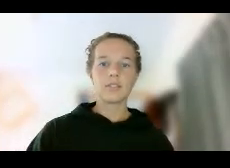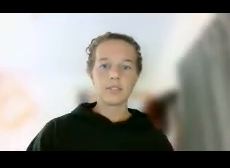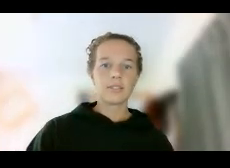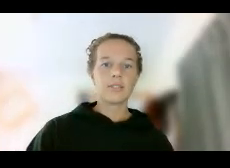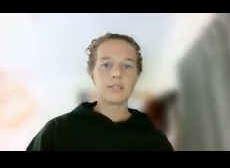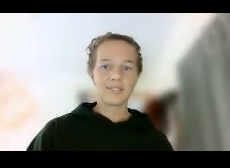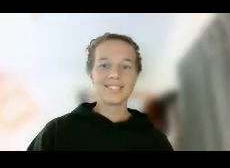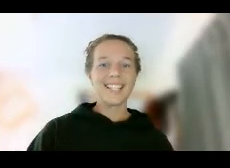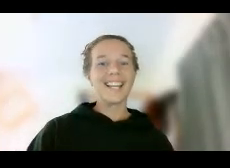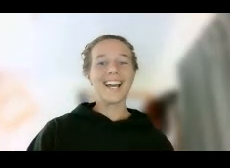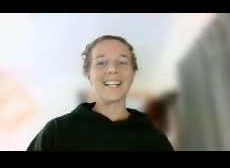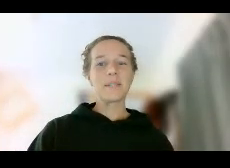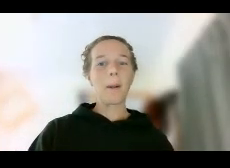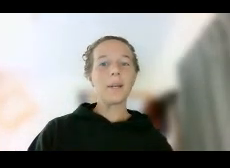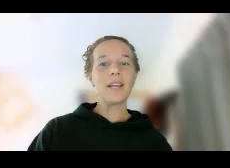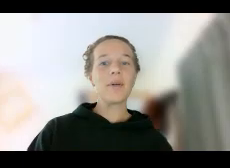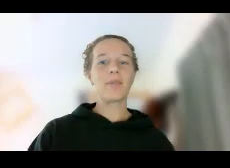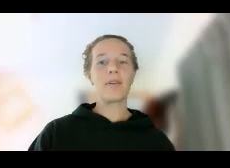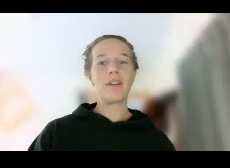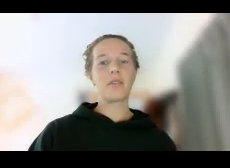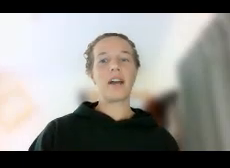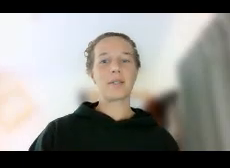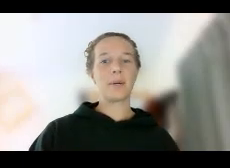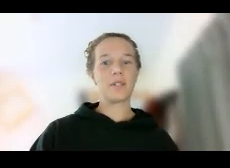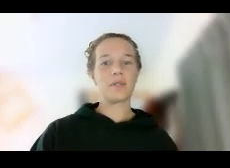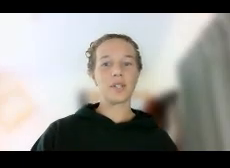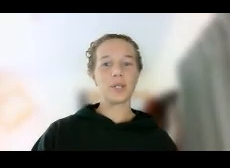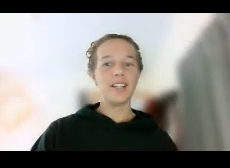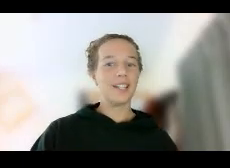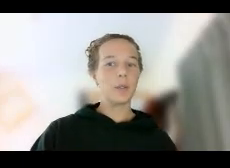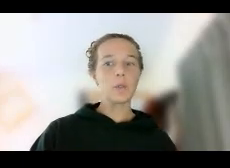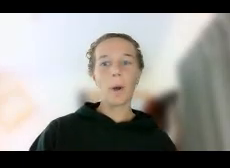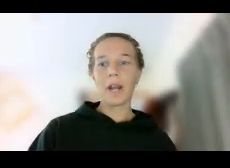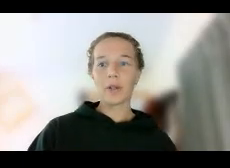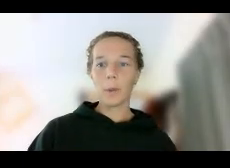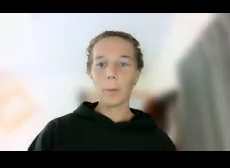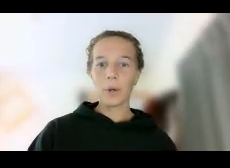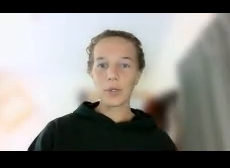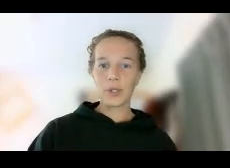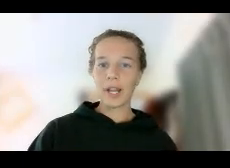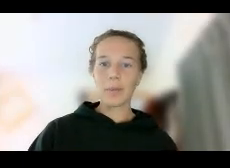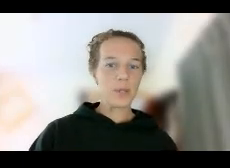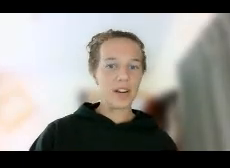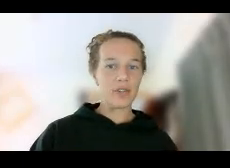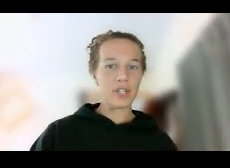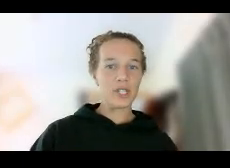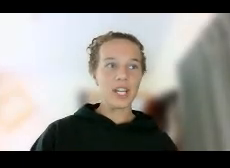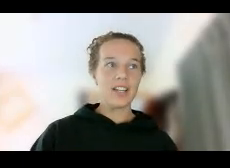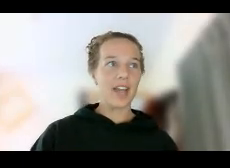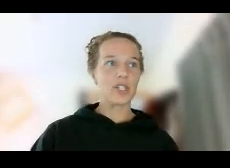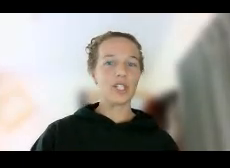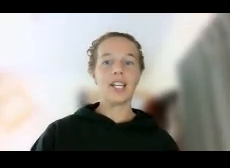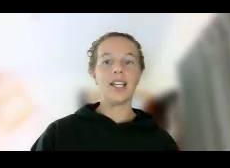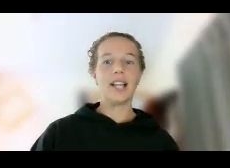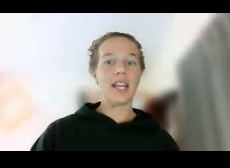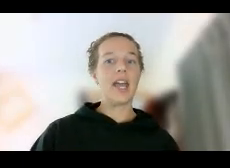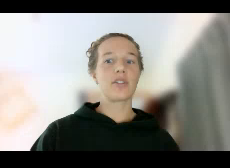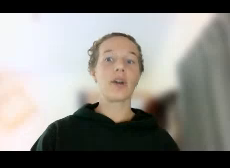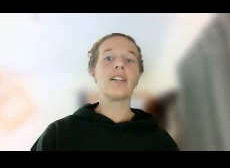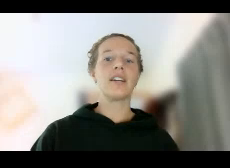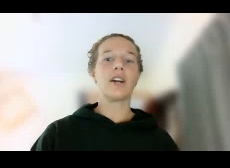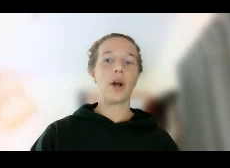backyards. Yeah, that's probably one of my favorite facts about these fish. They don't spawn out in the open ocean like most other fish. They